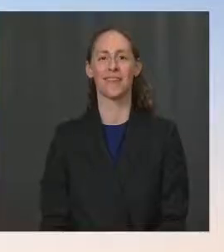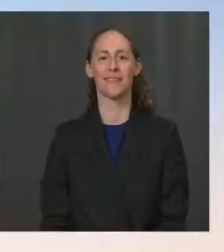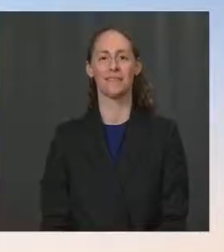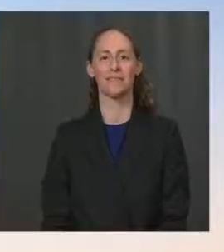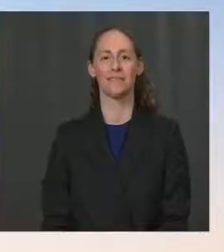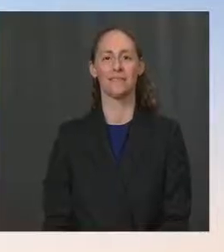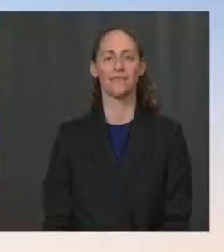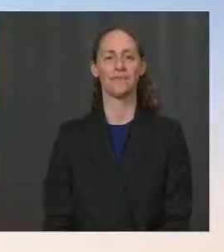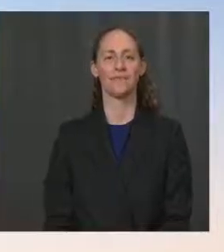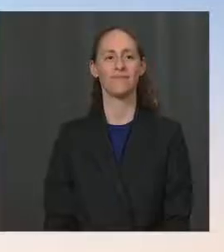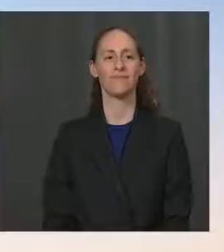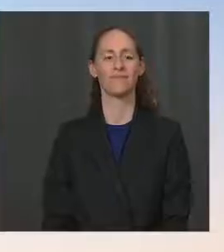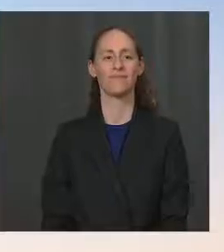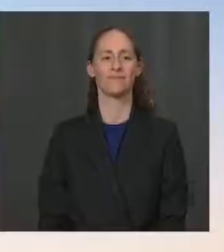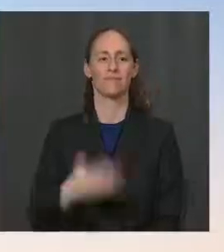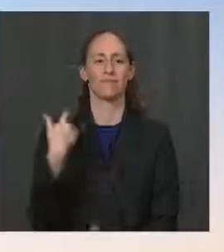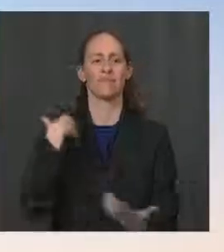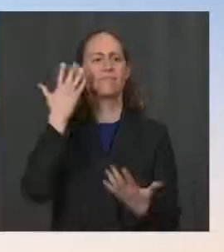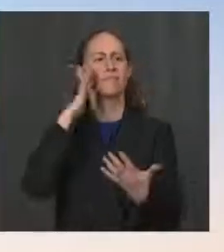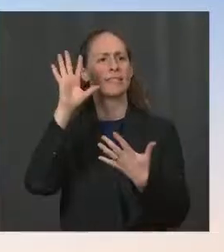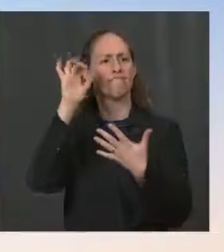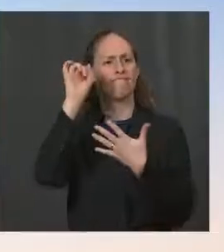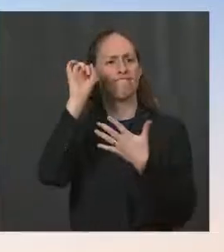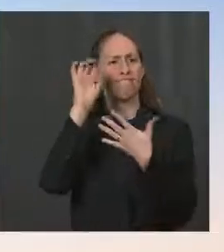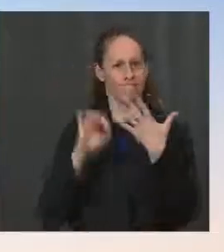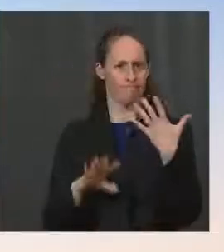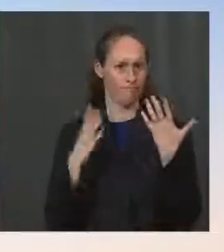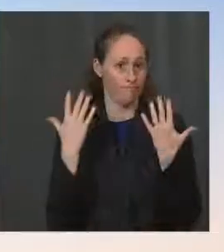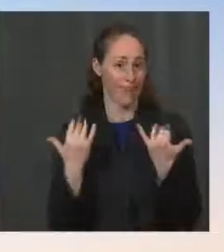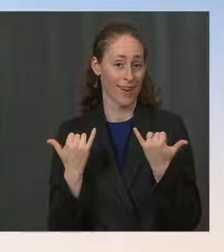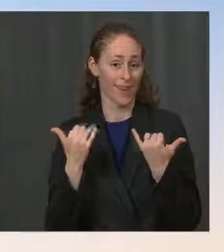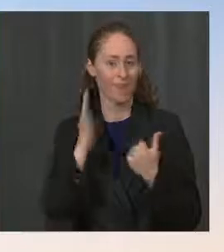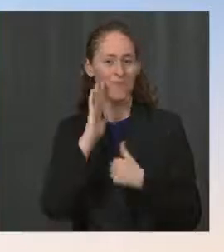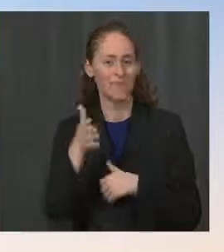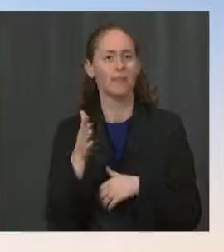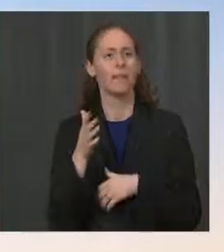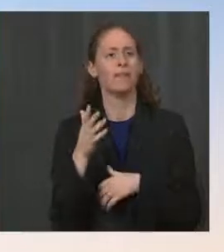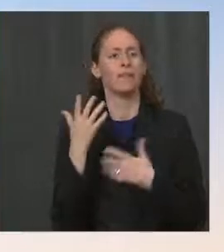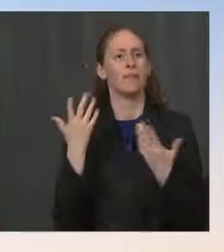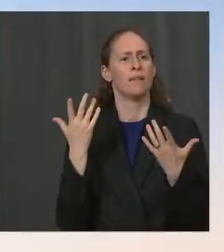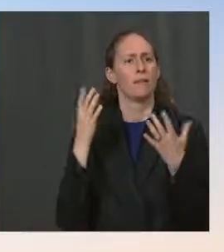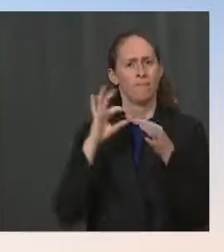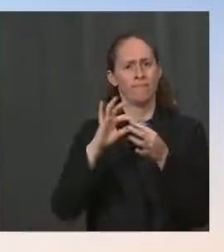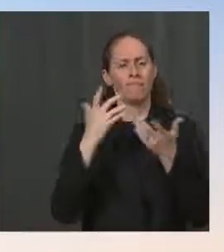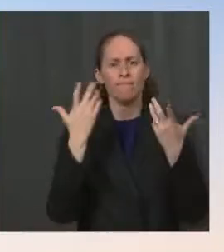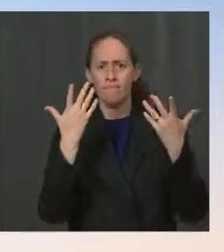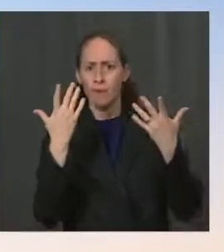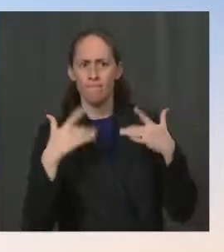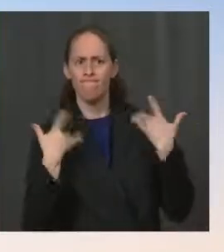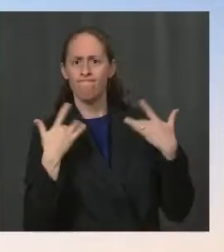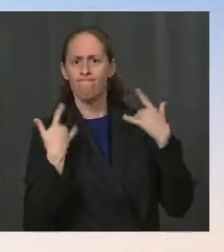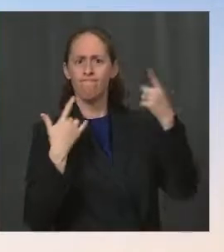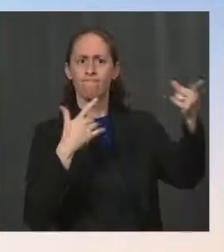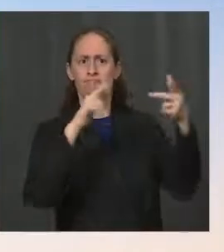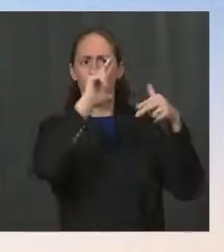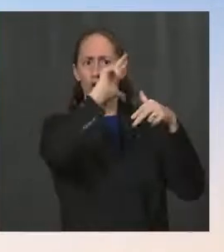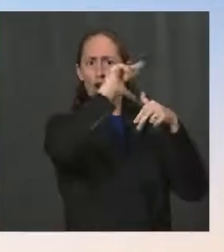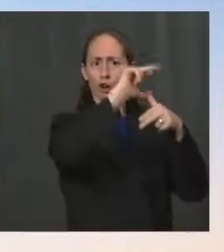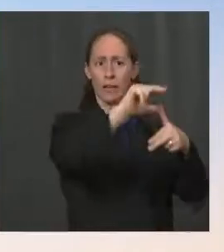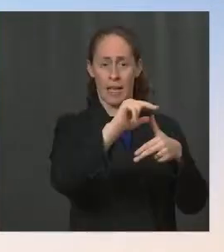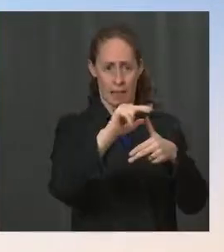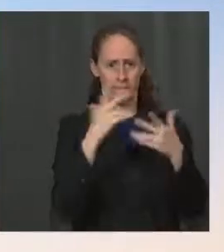Okay, just a couple items for you all at the top. Another update on the hurricane. The continuing focus on the ground